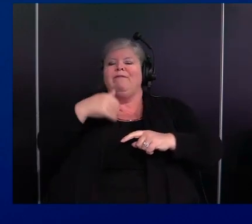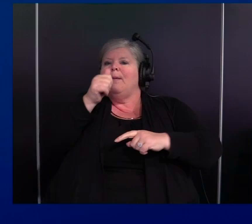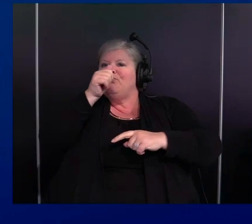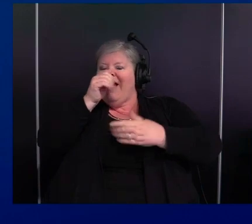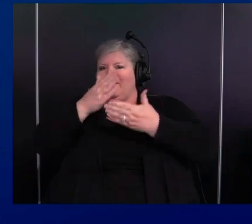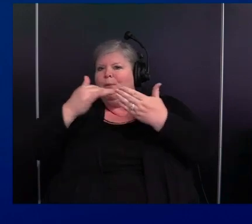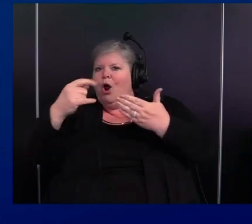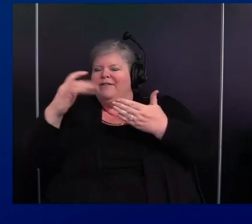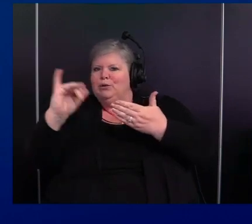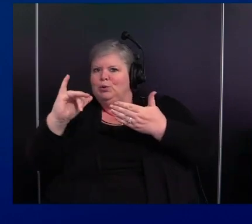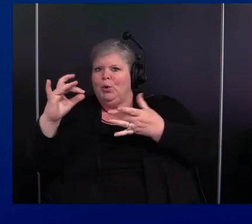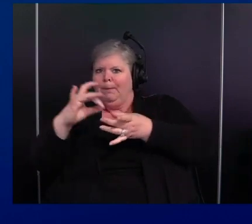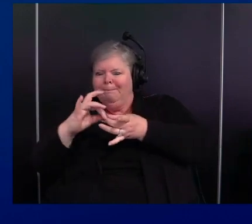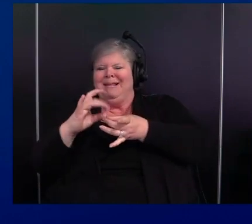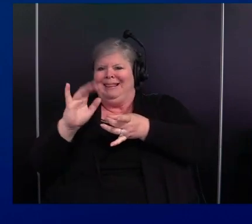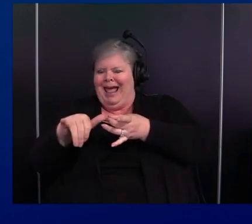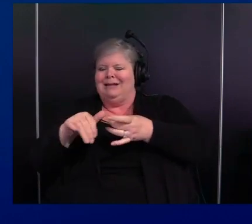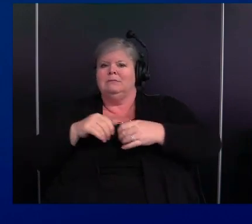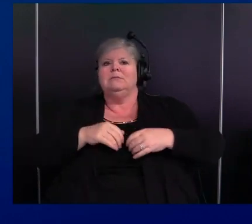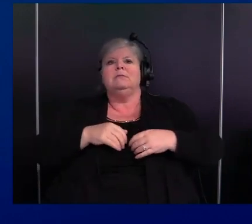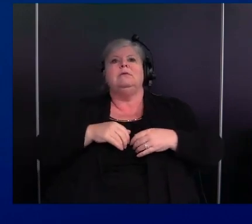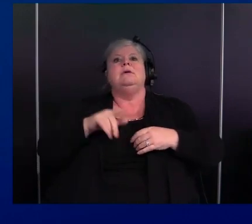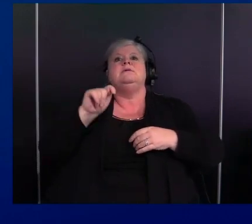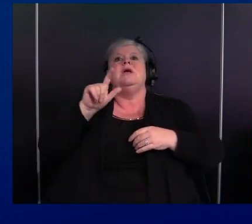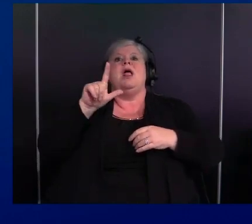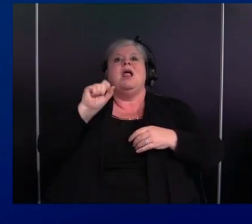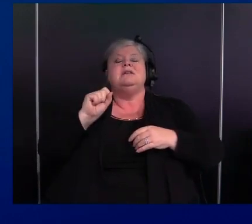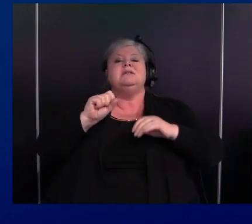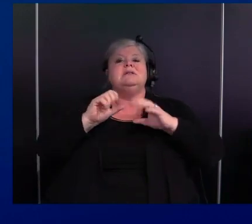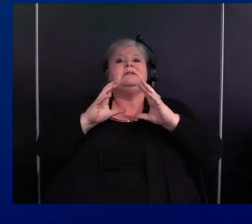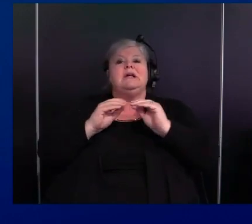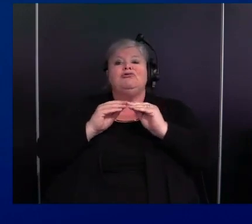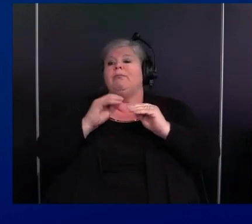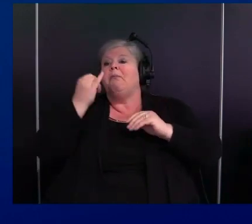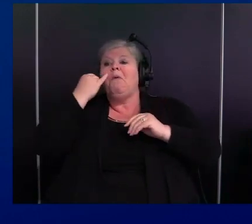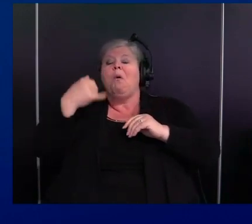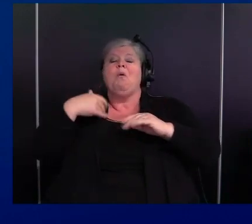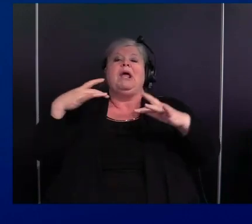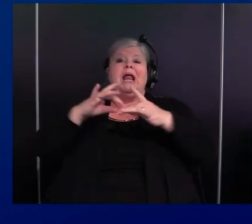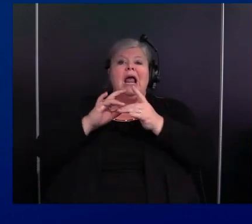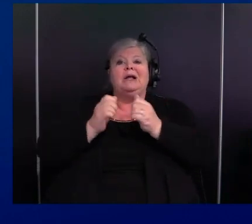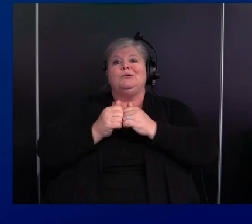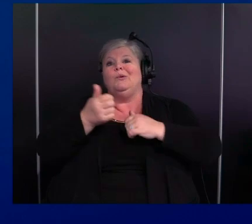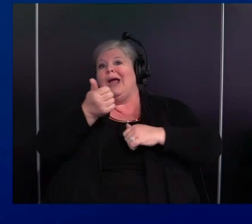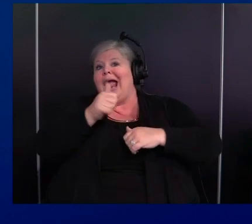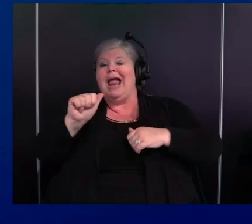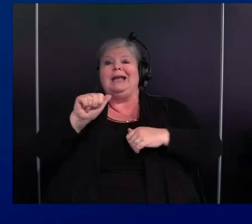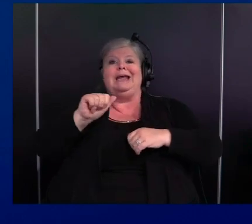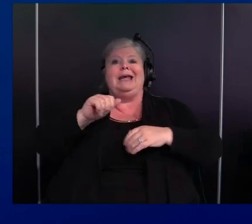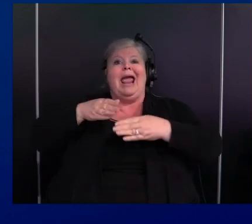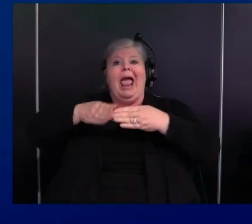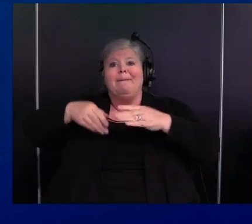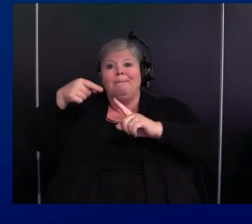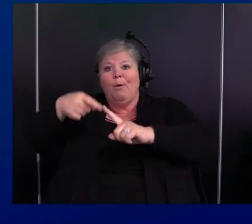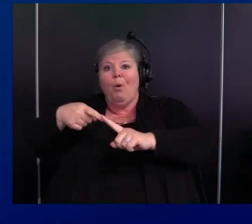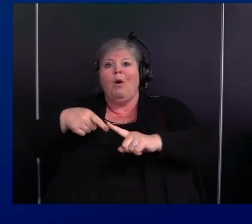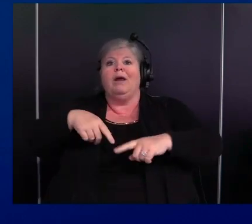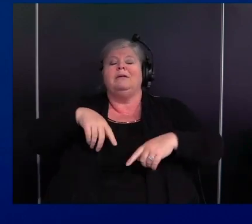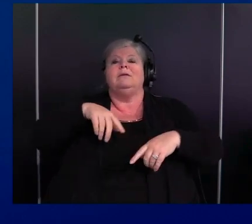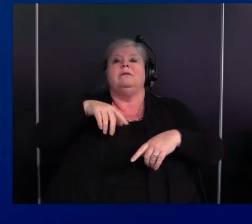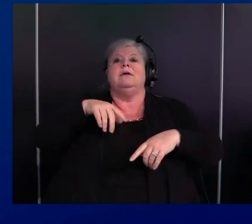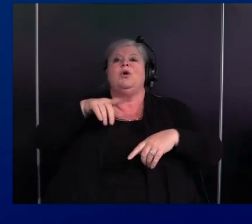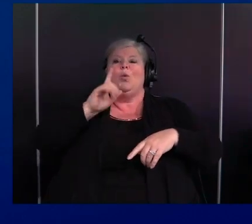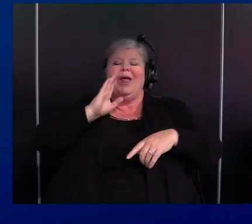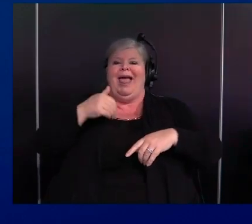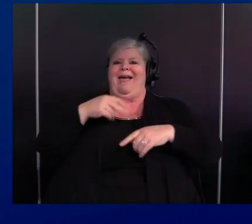exchange happens. Like, for example, a TLS session. You're connecting to any AWS API endpoint, there's going to be a key exchange,